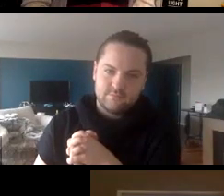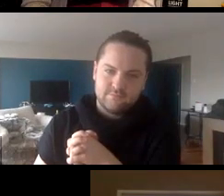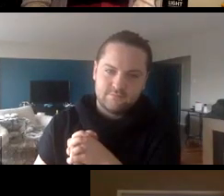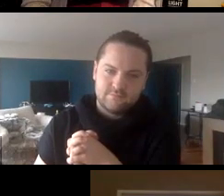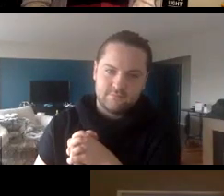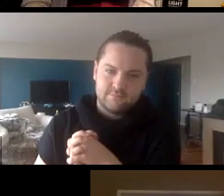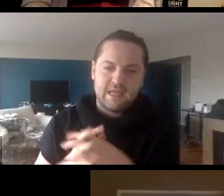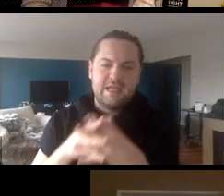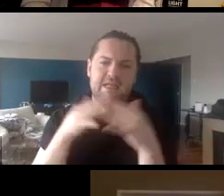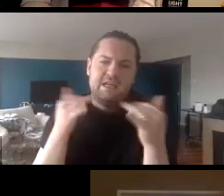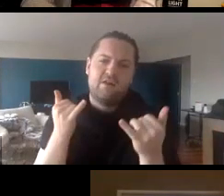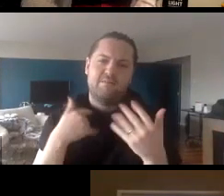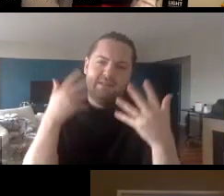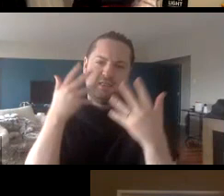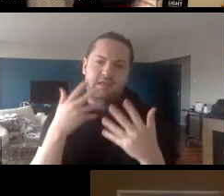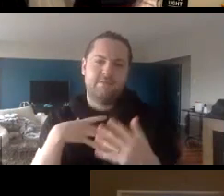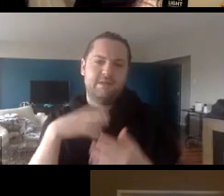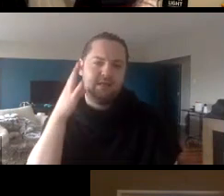signs.